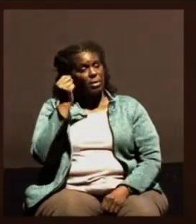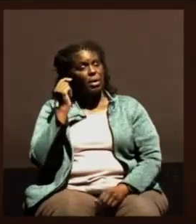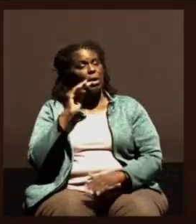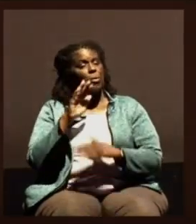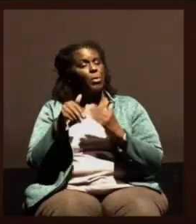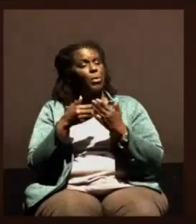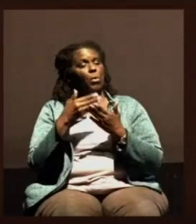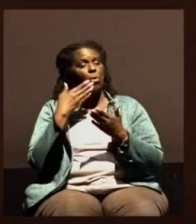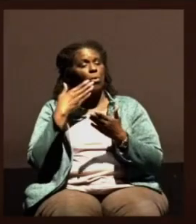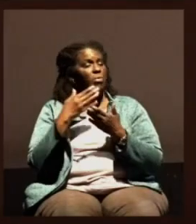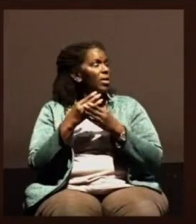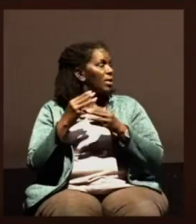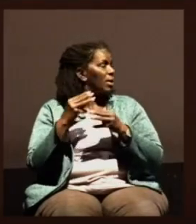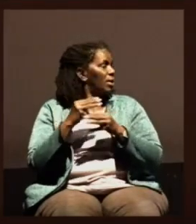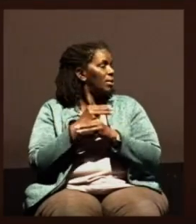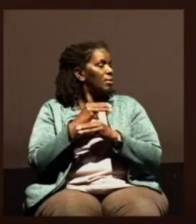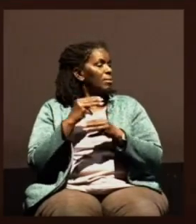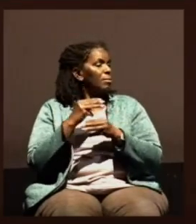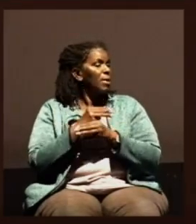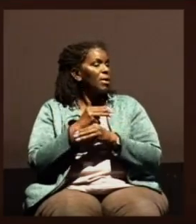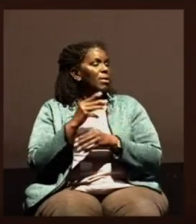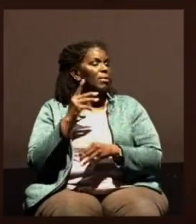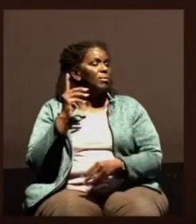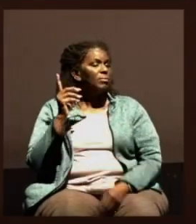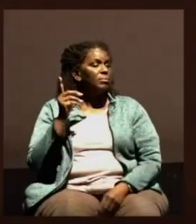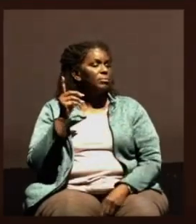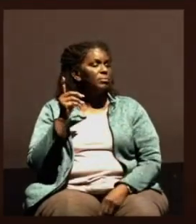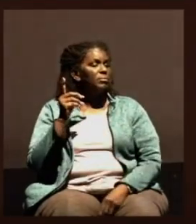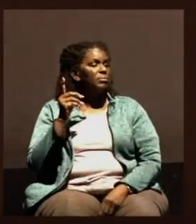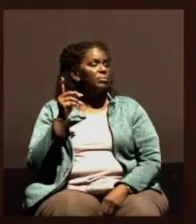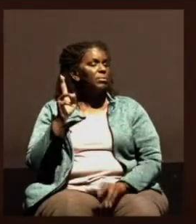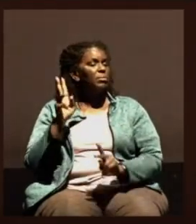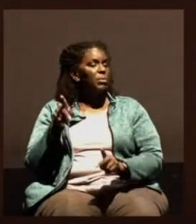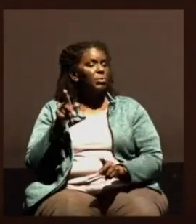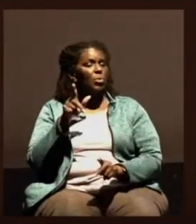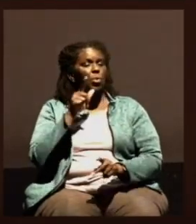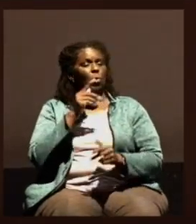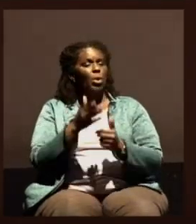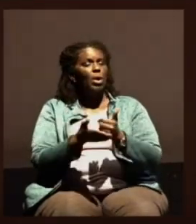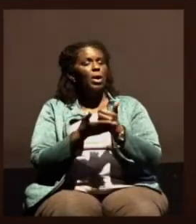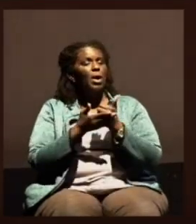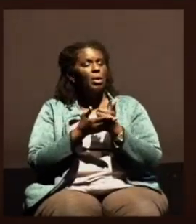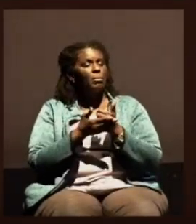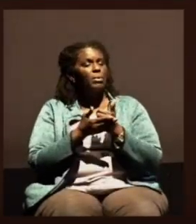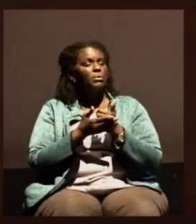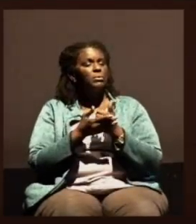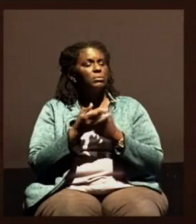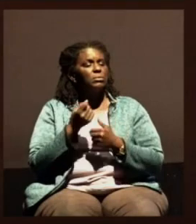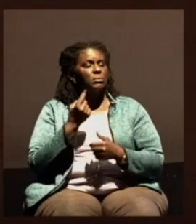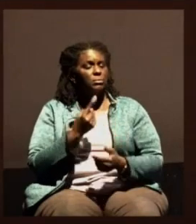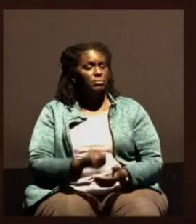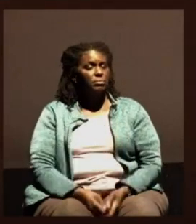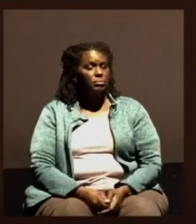thank math modeling, statistics, probability to help us make decisions during this pandemic.